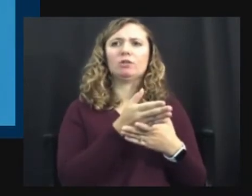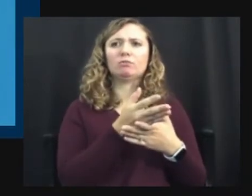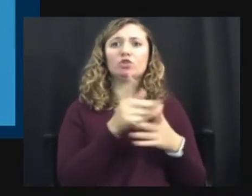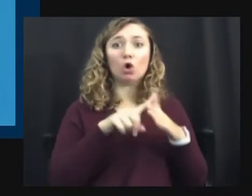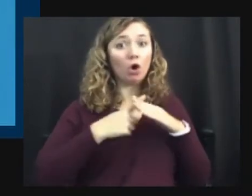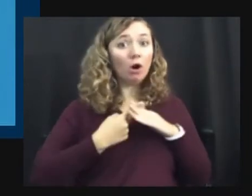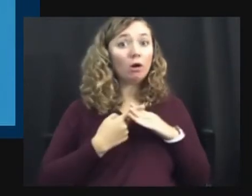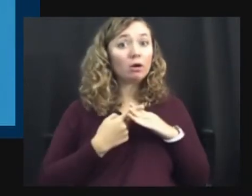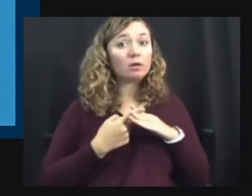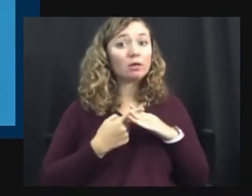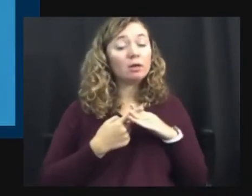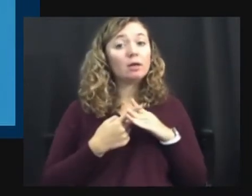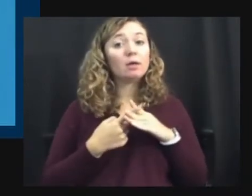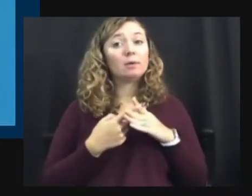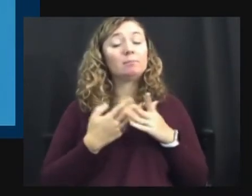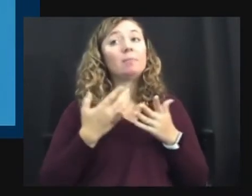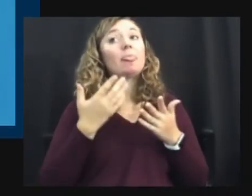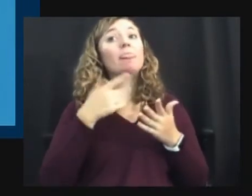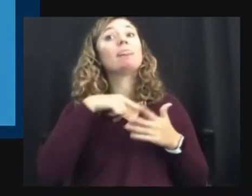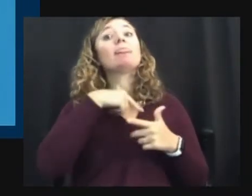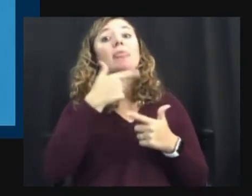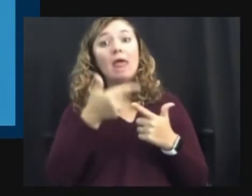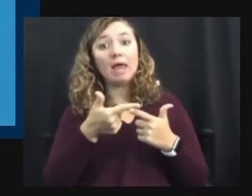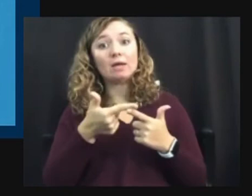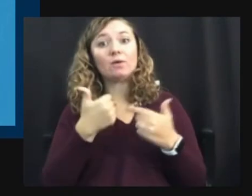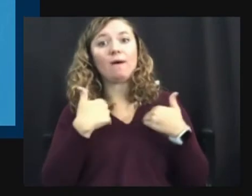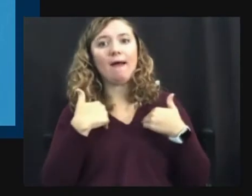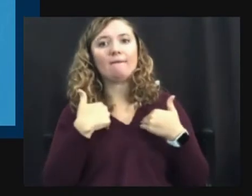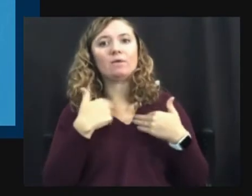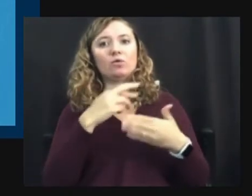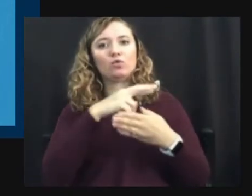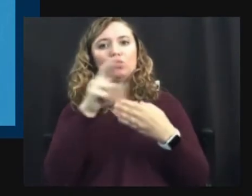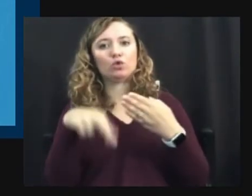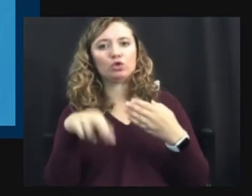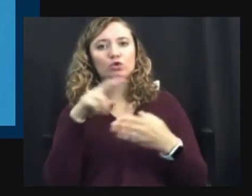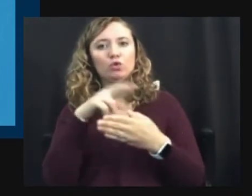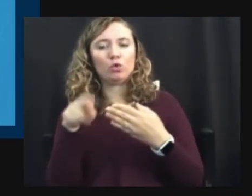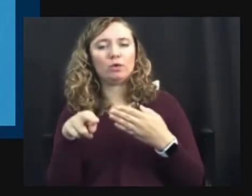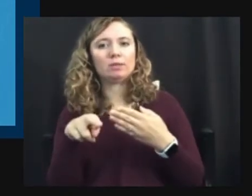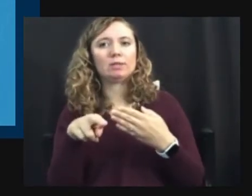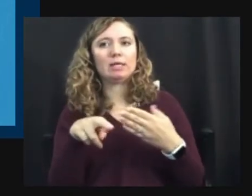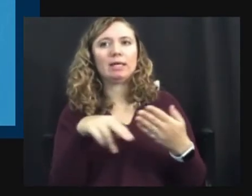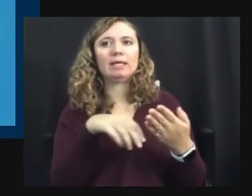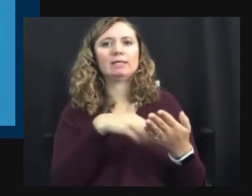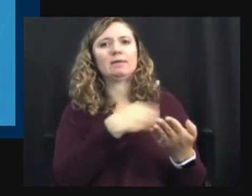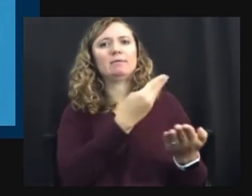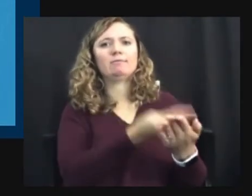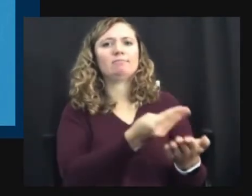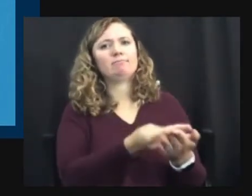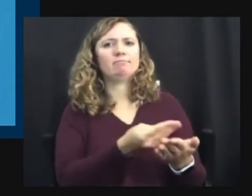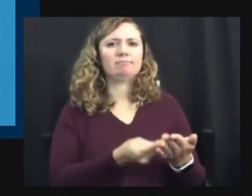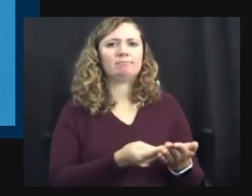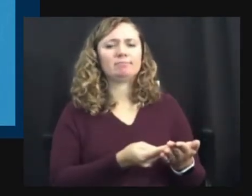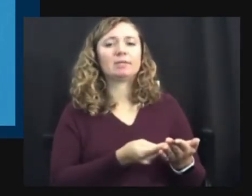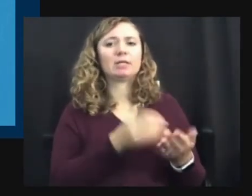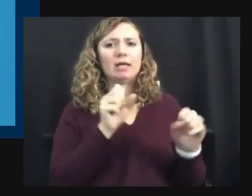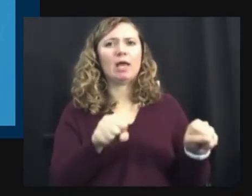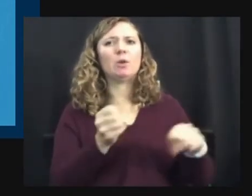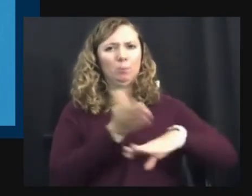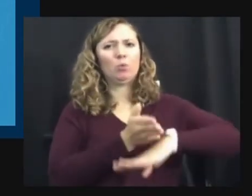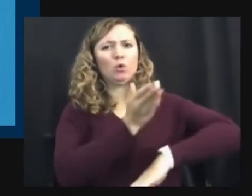then you'll have these outcomes, and there's an evidence base that it can improve things for your